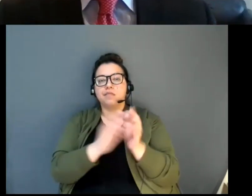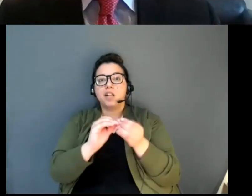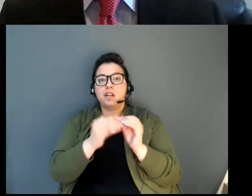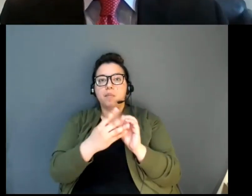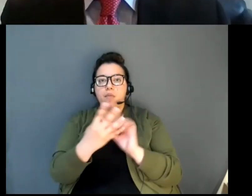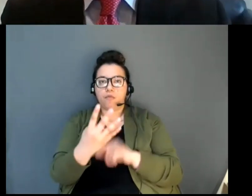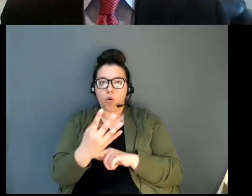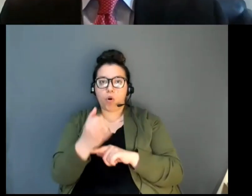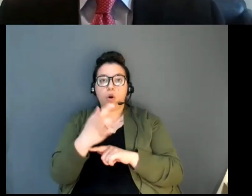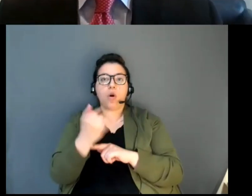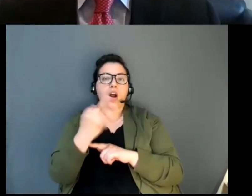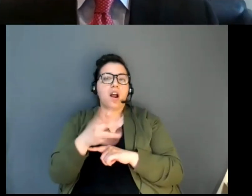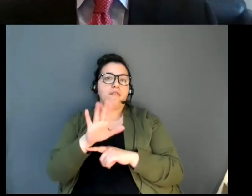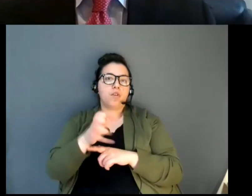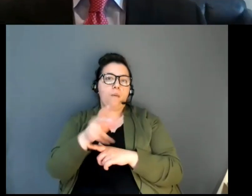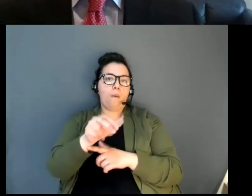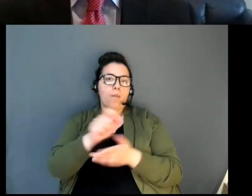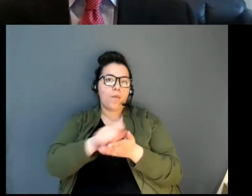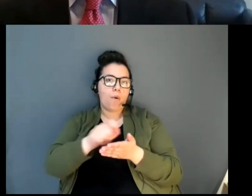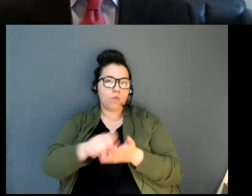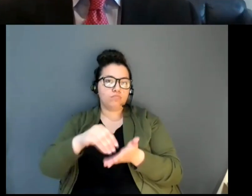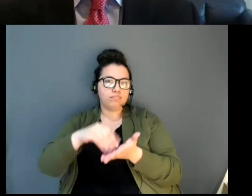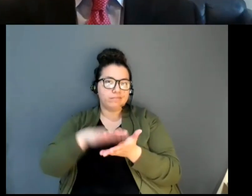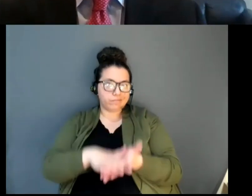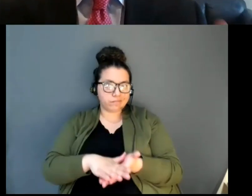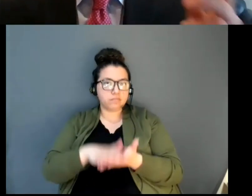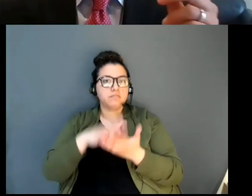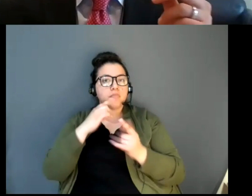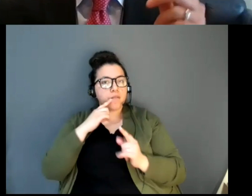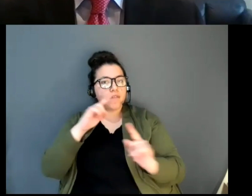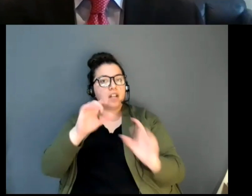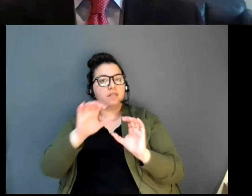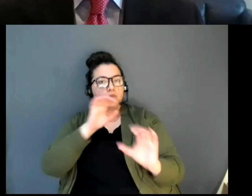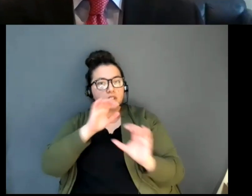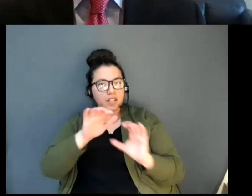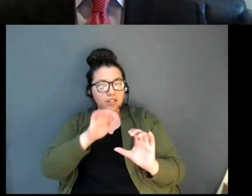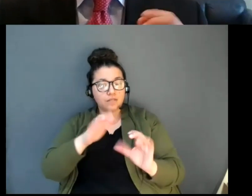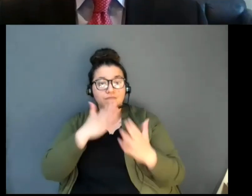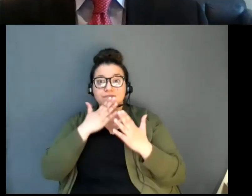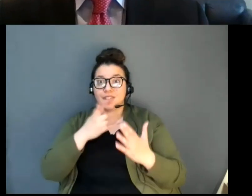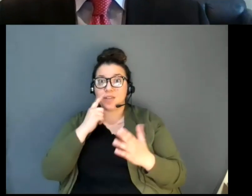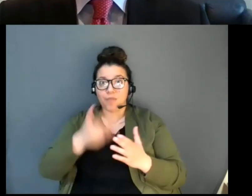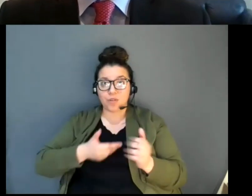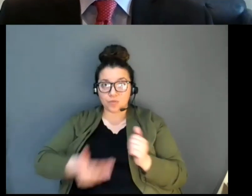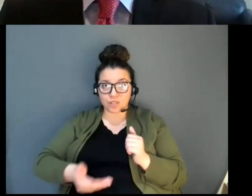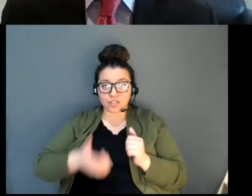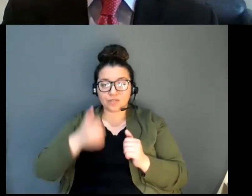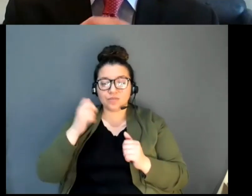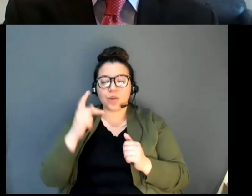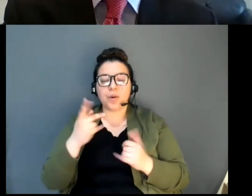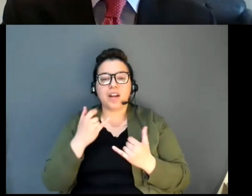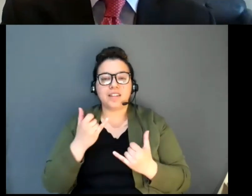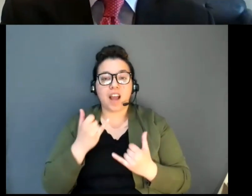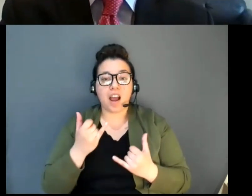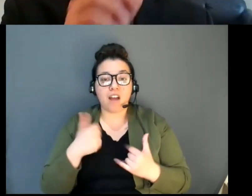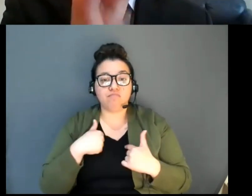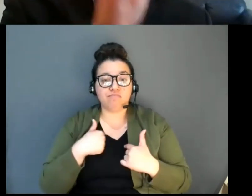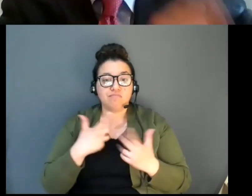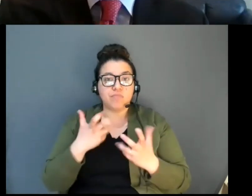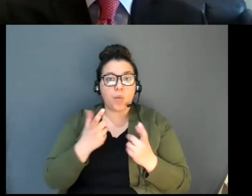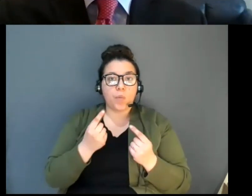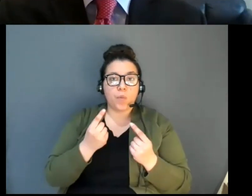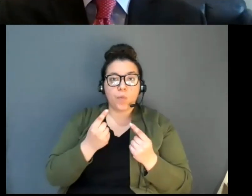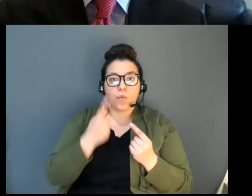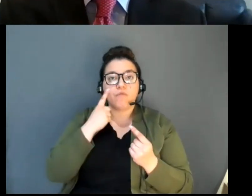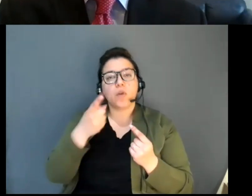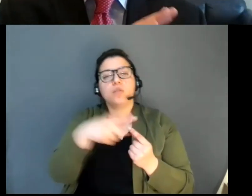that you're taking as you listen today. So thank you both for your introduction. What I'd like to do, and those of you who